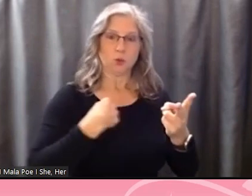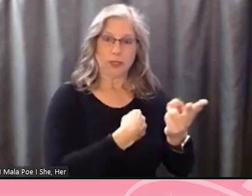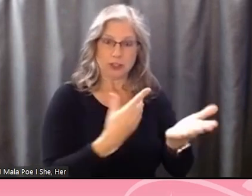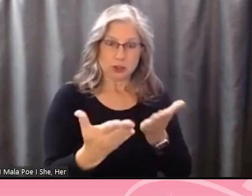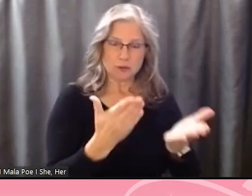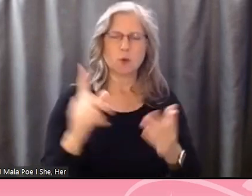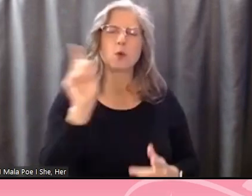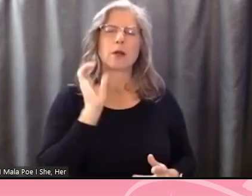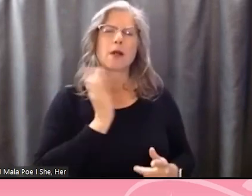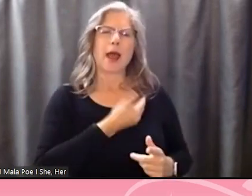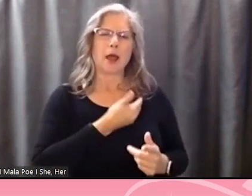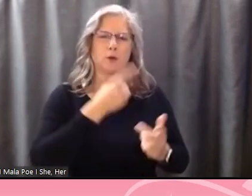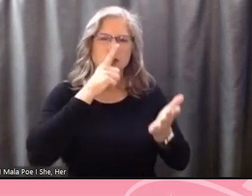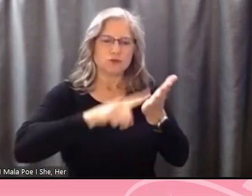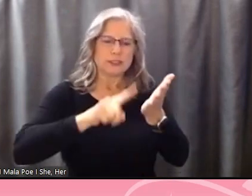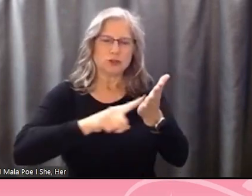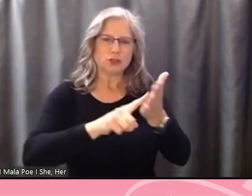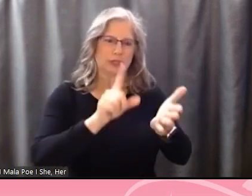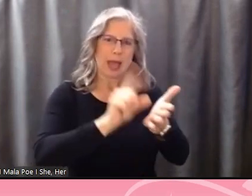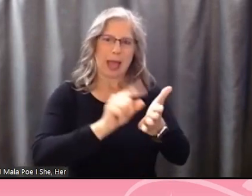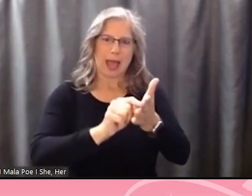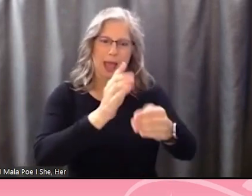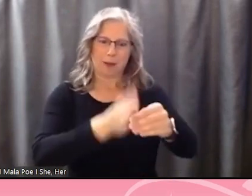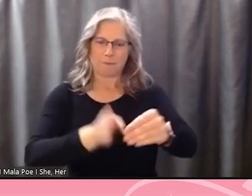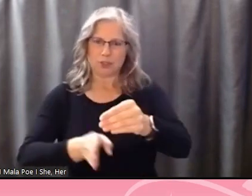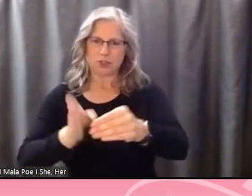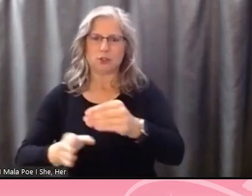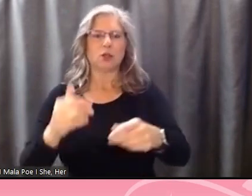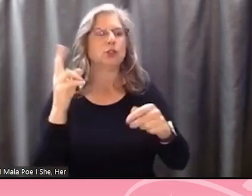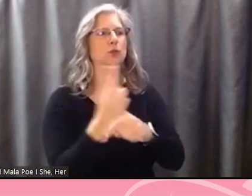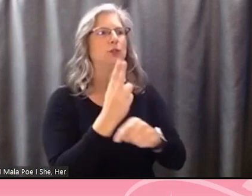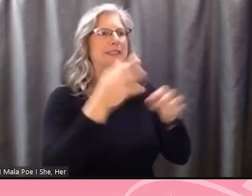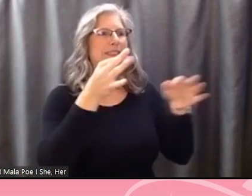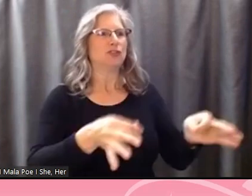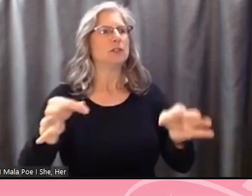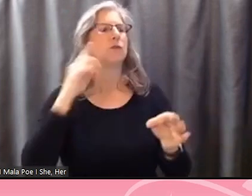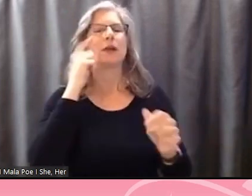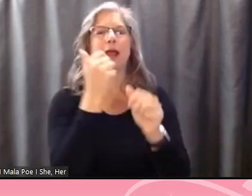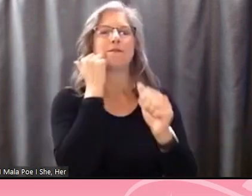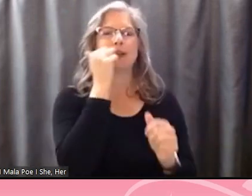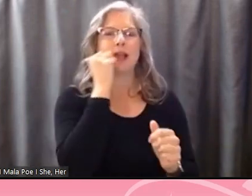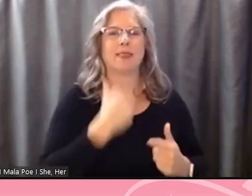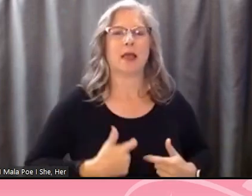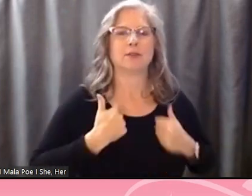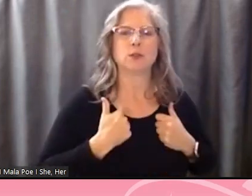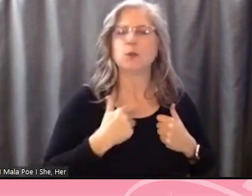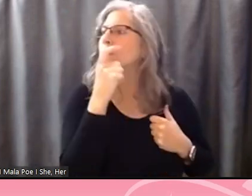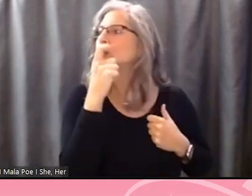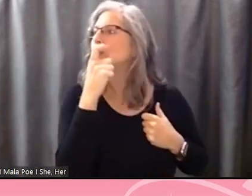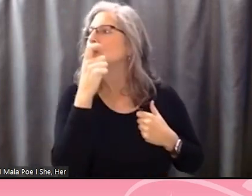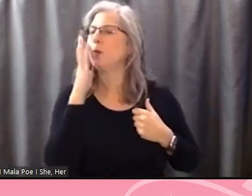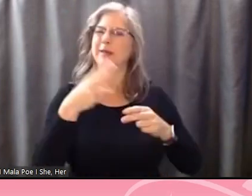where our research outputs are used to make decisions on people's everyday lives. Who shall be